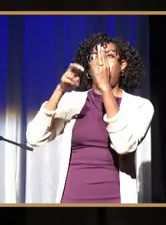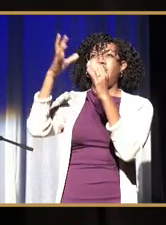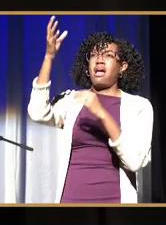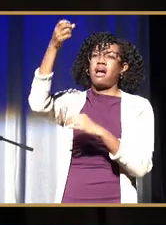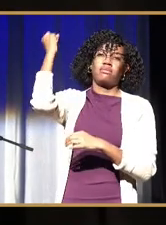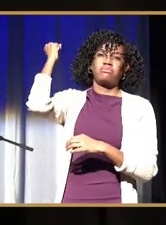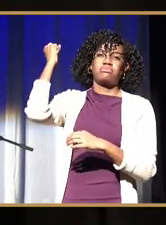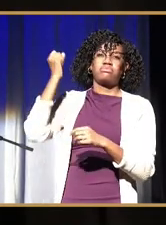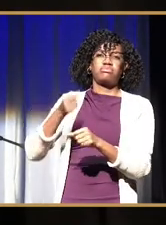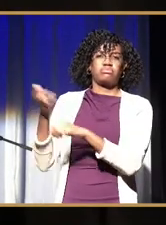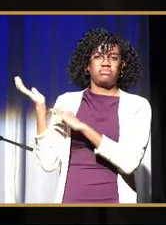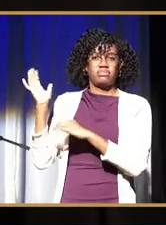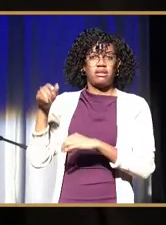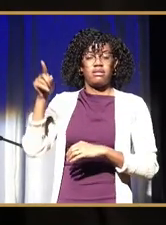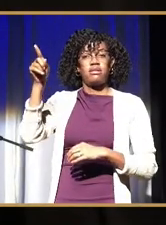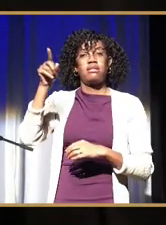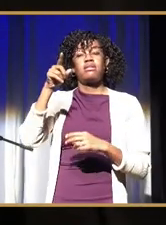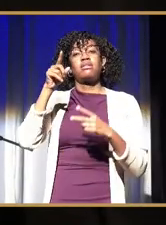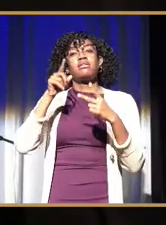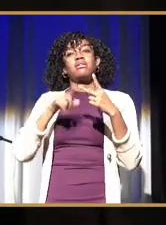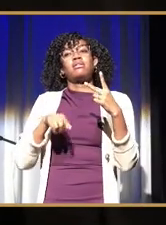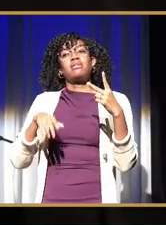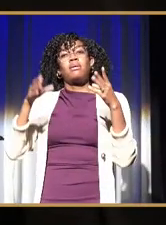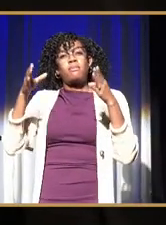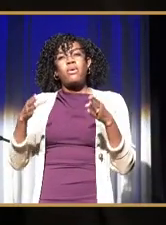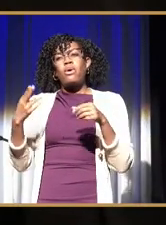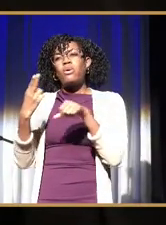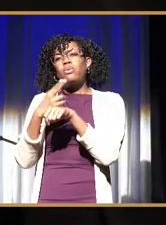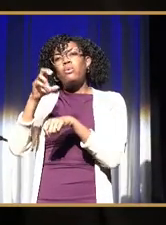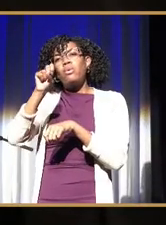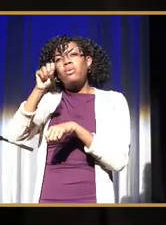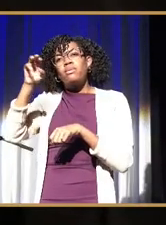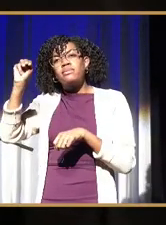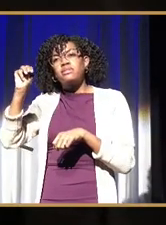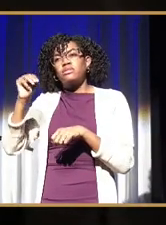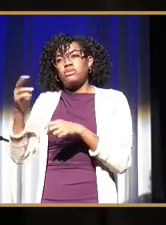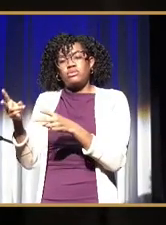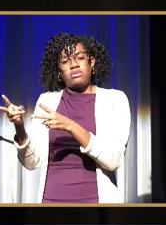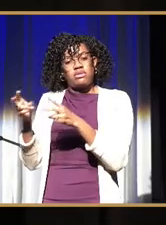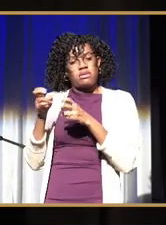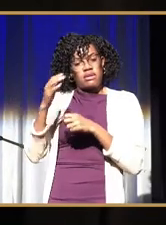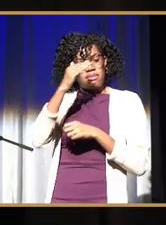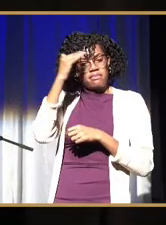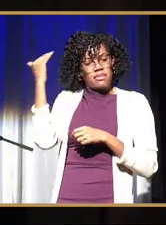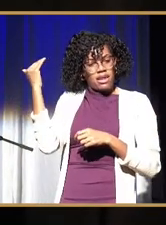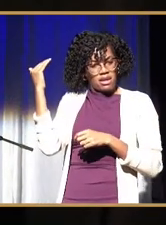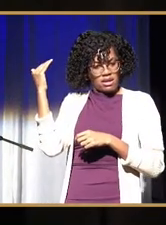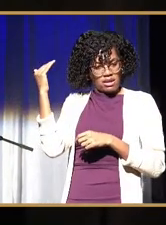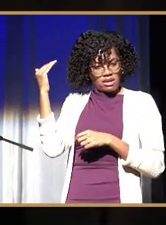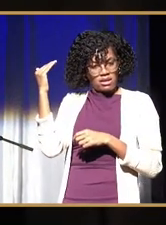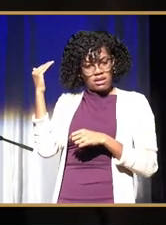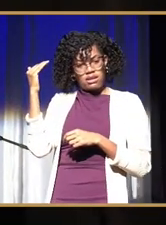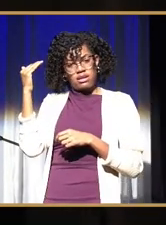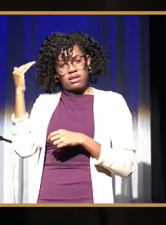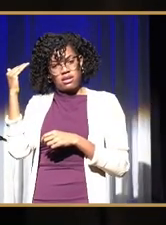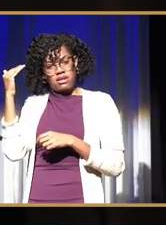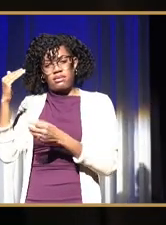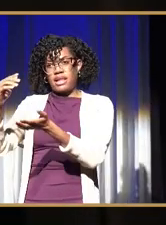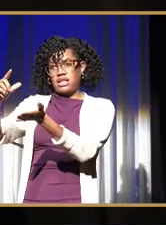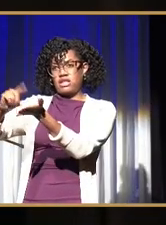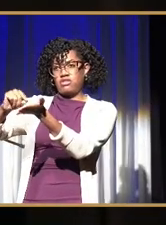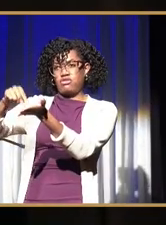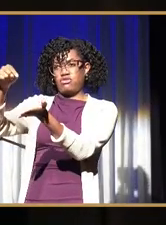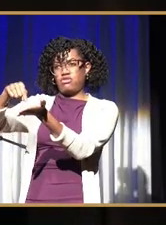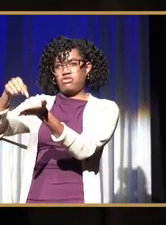Riley using social media to reclaim black liturgies. It looks and sounds